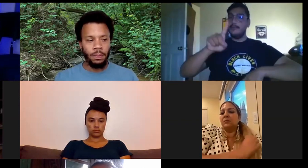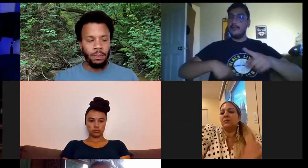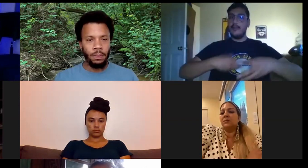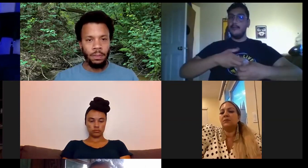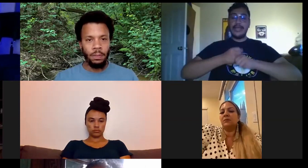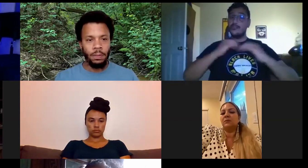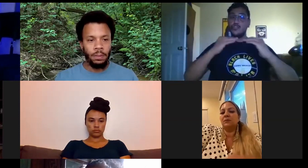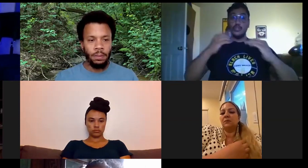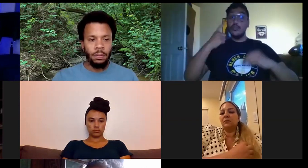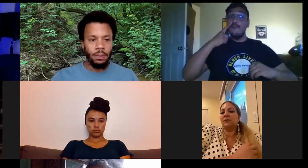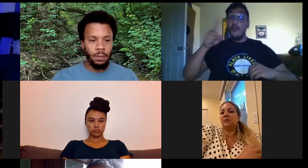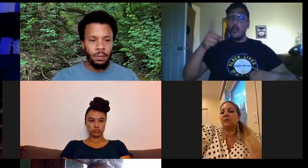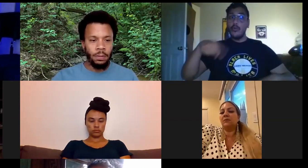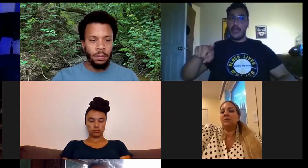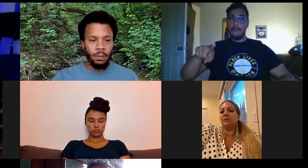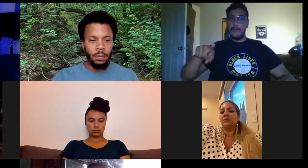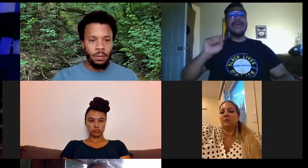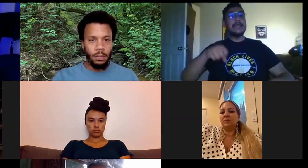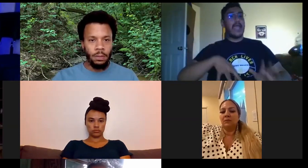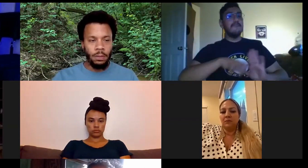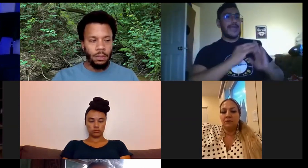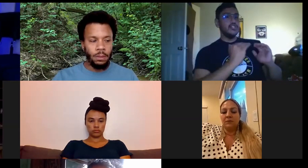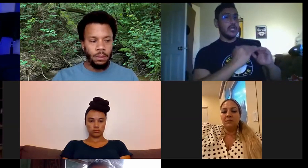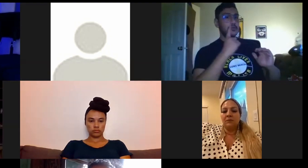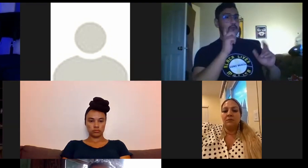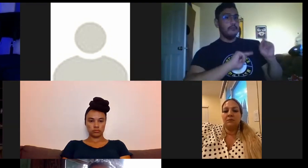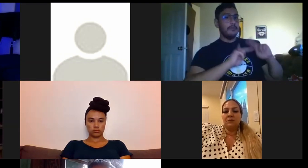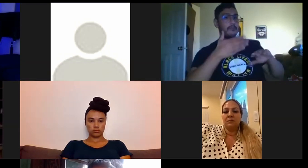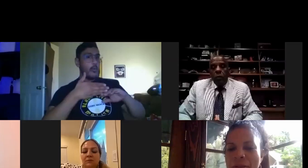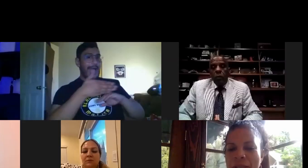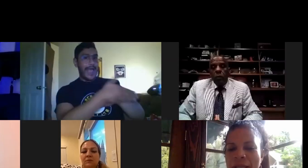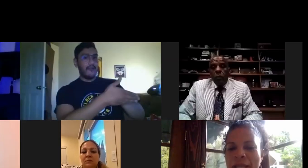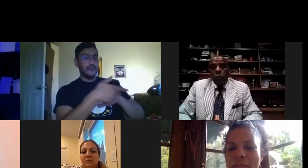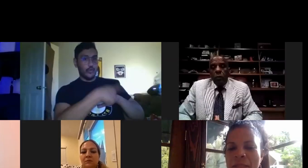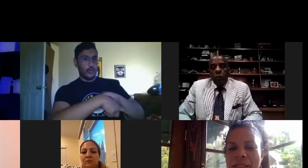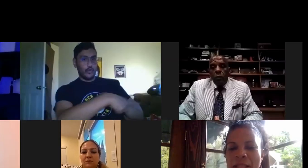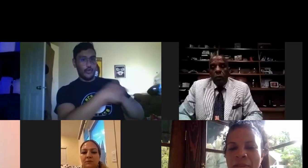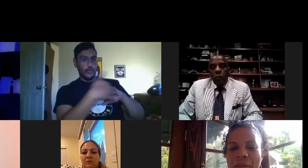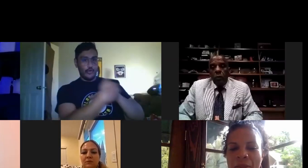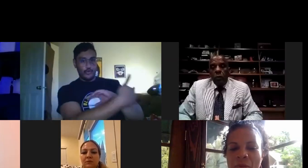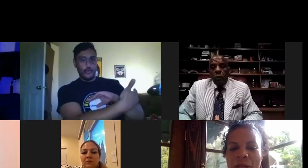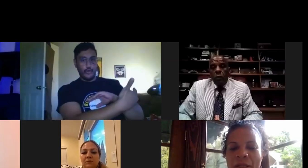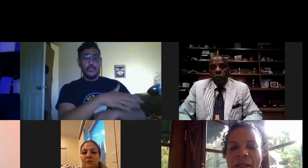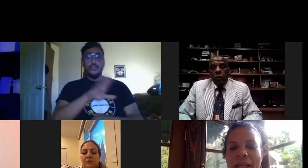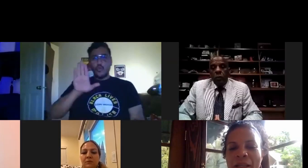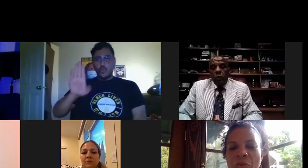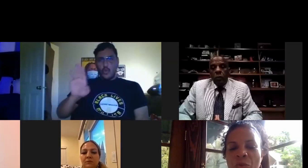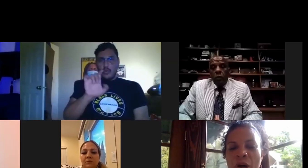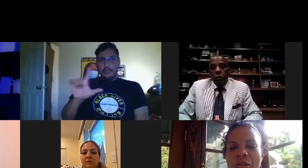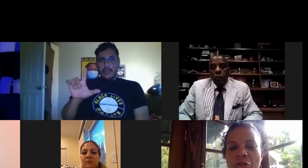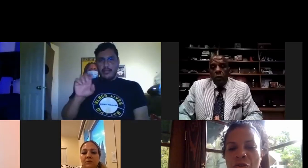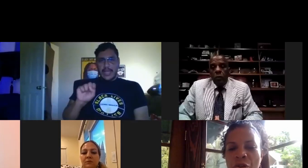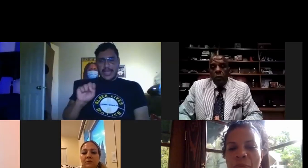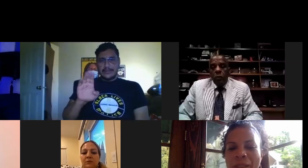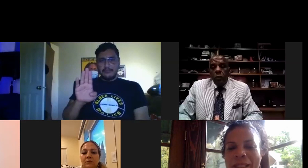walking after Kenneth, right? And your bill, SB 731, the Kenneth